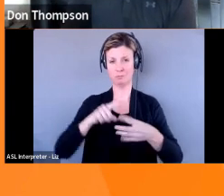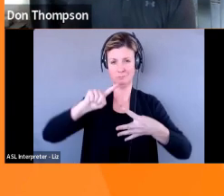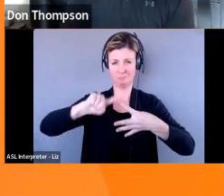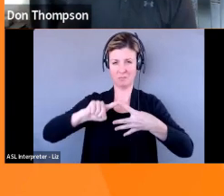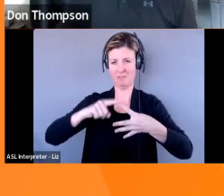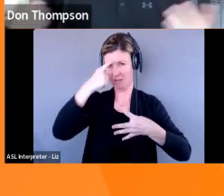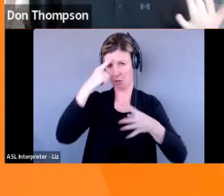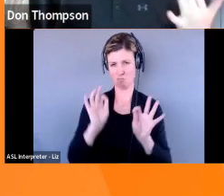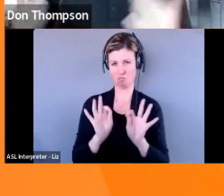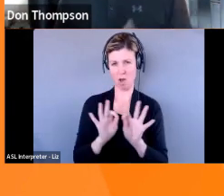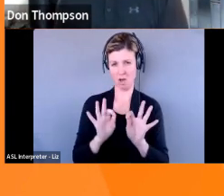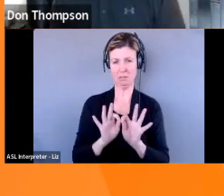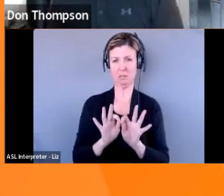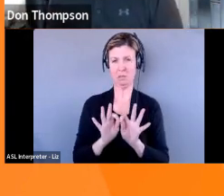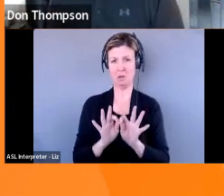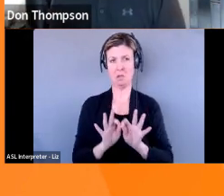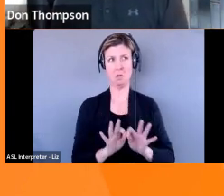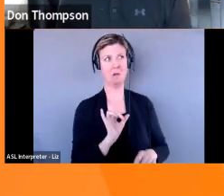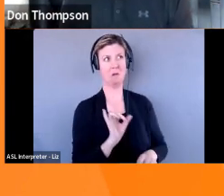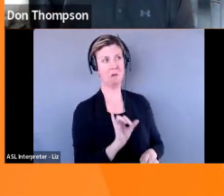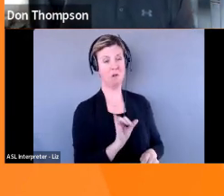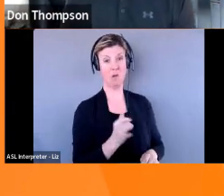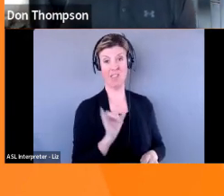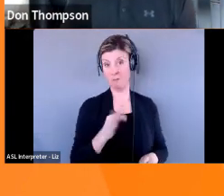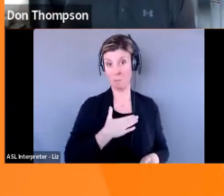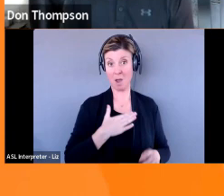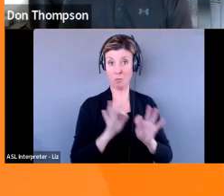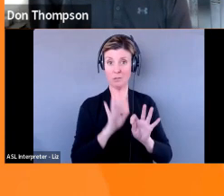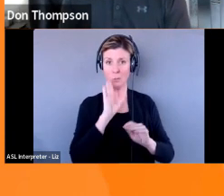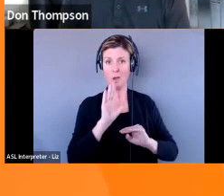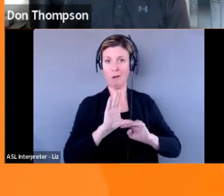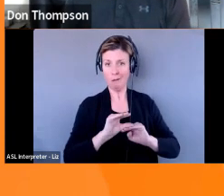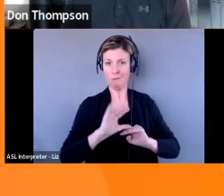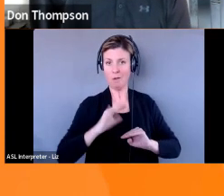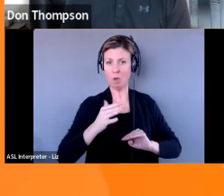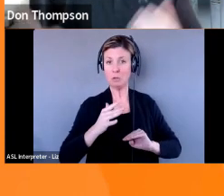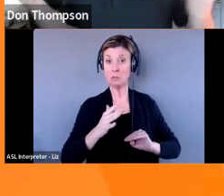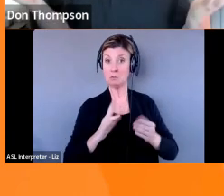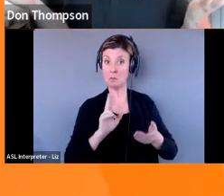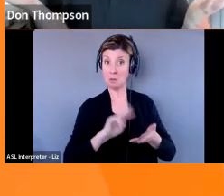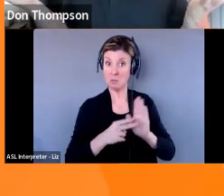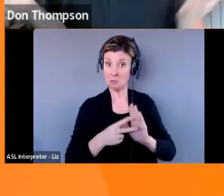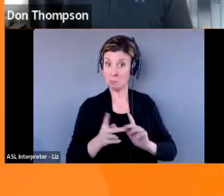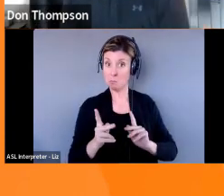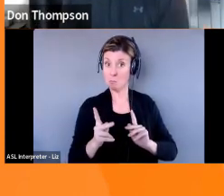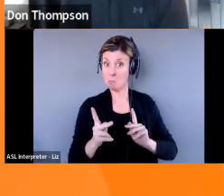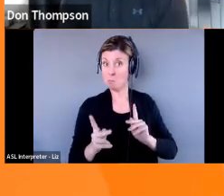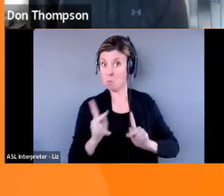Okay. Well, if I can lower my price by $5, is that going to get me more sales? And the answer is